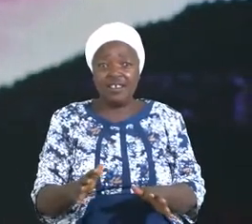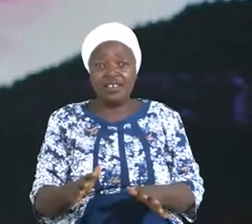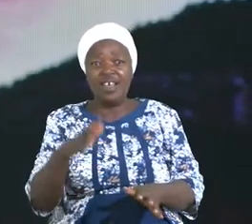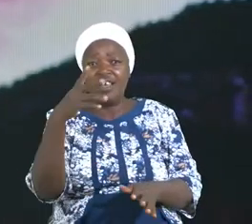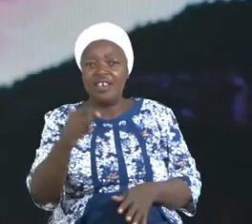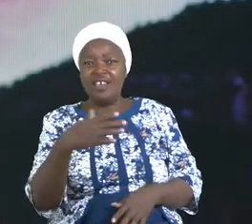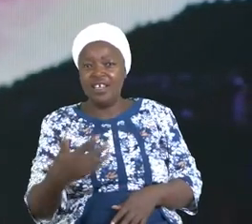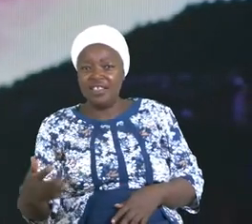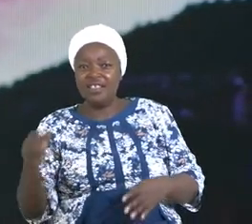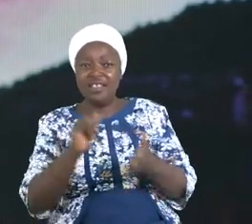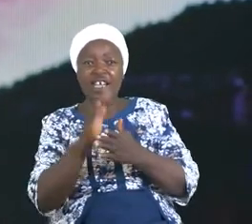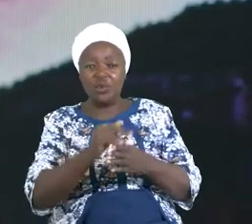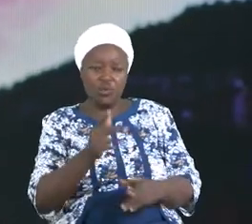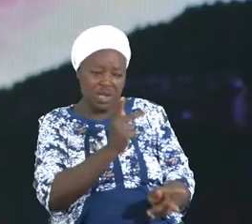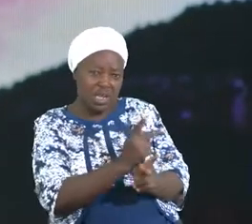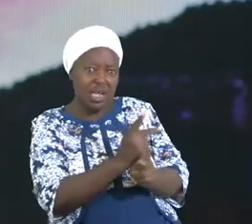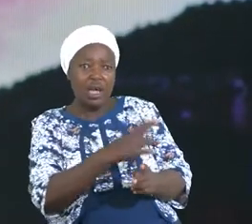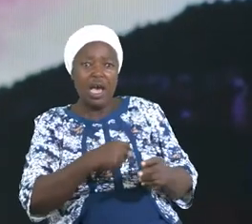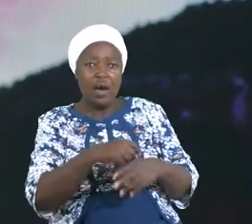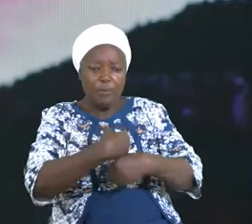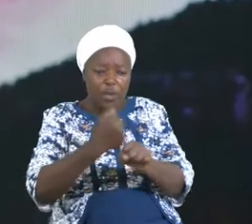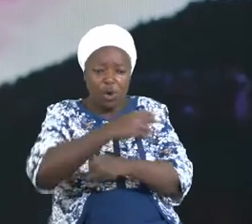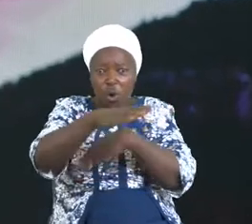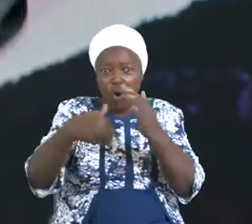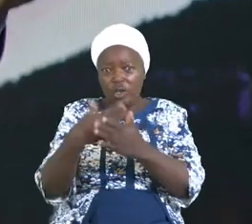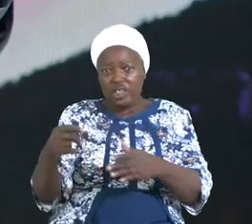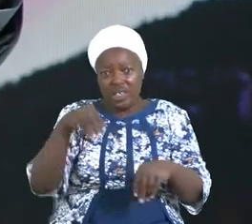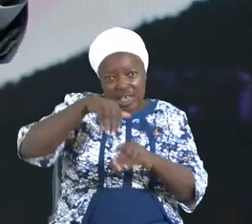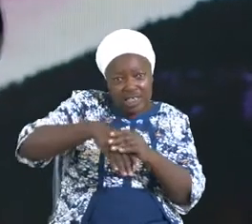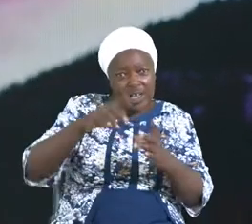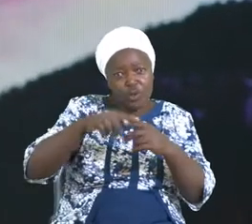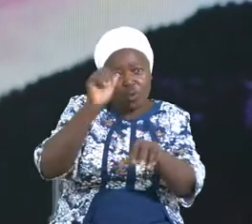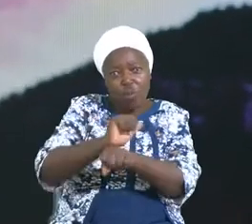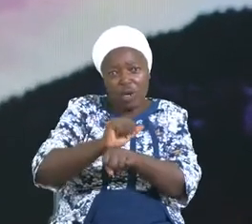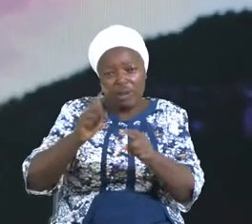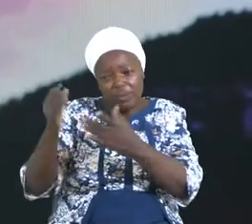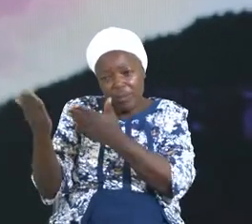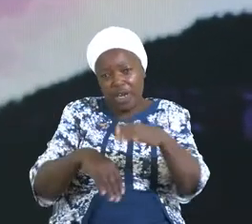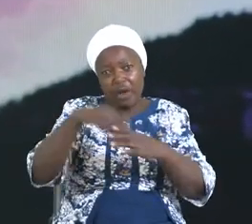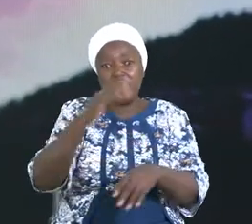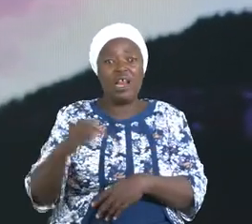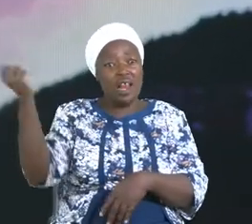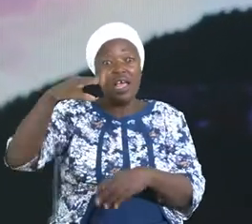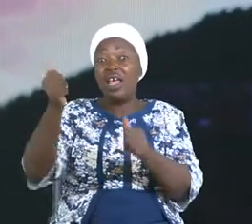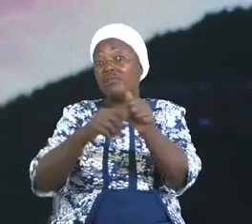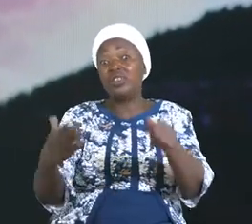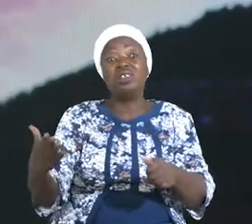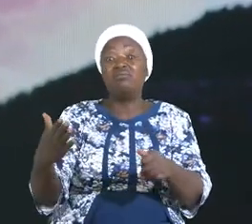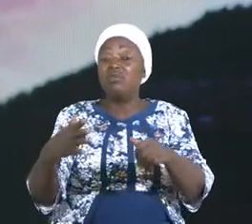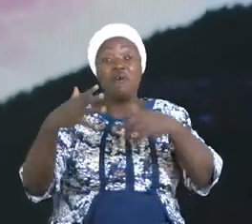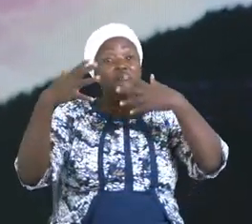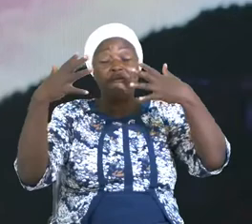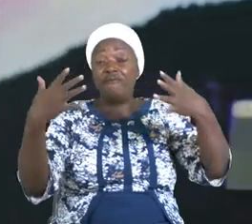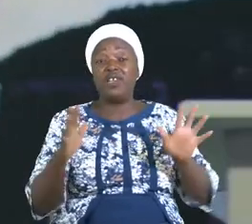that will propel all the things inside that will generate light, everything is